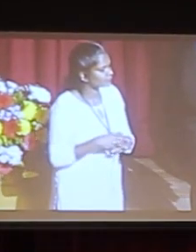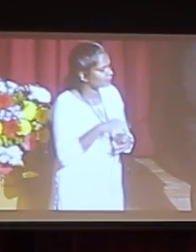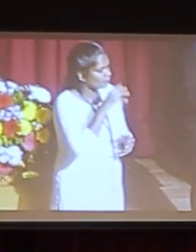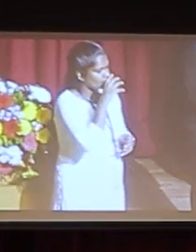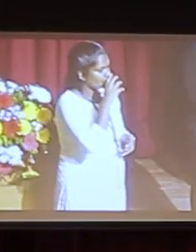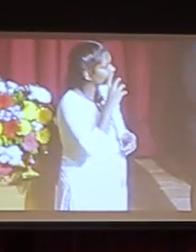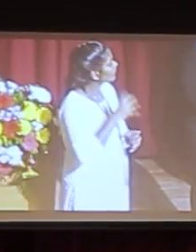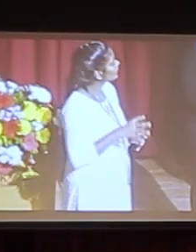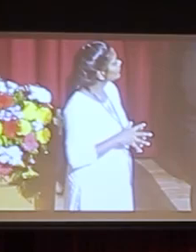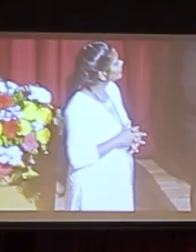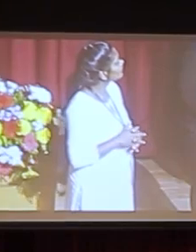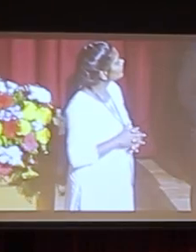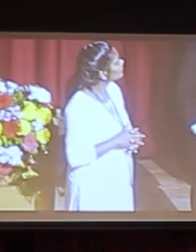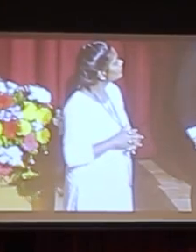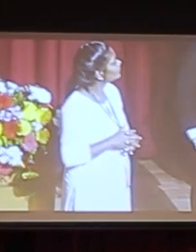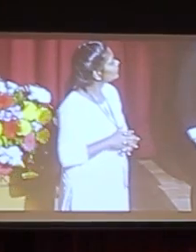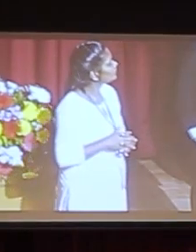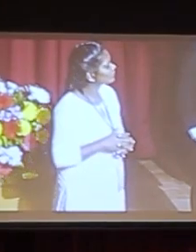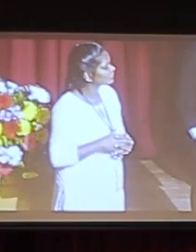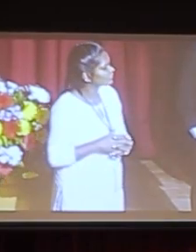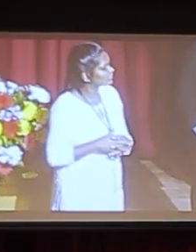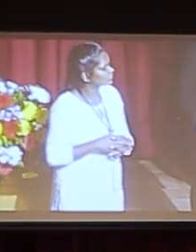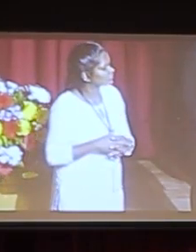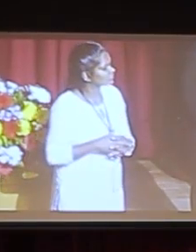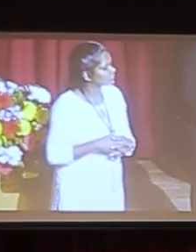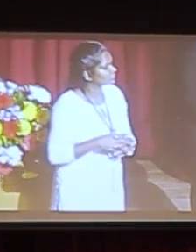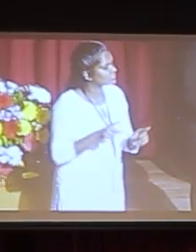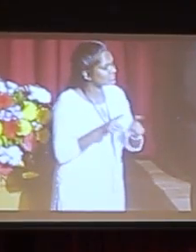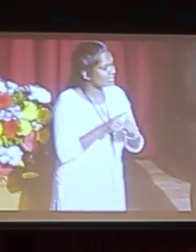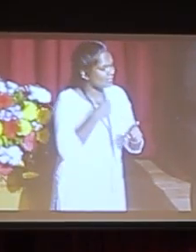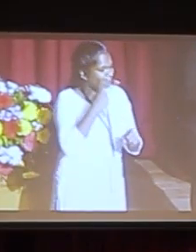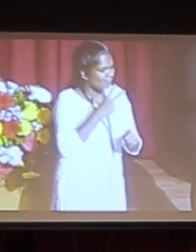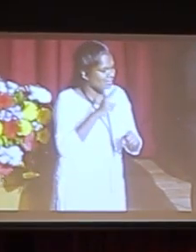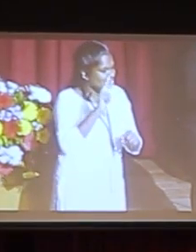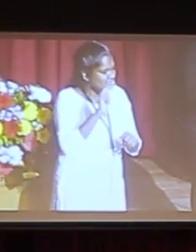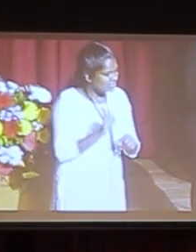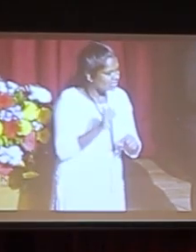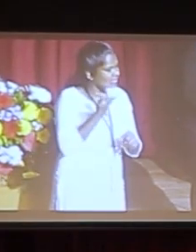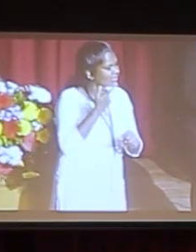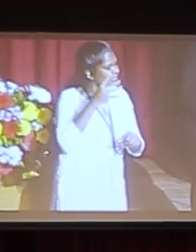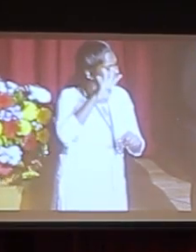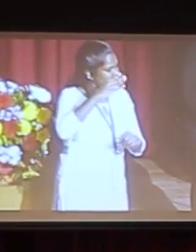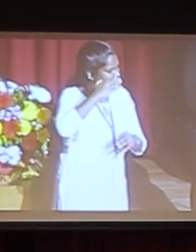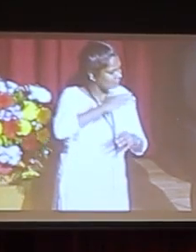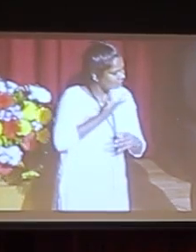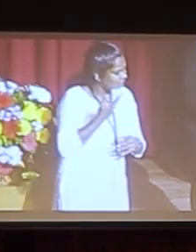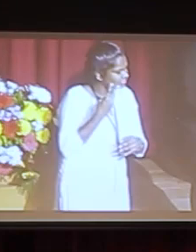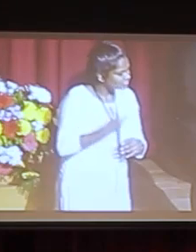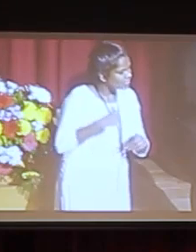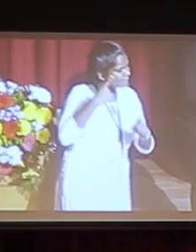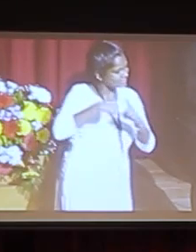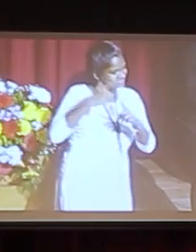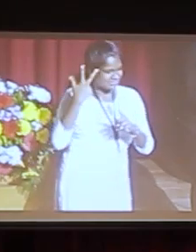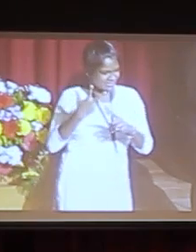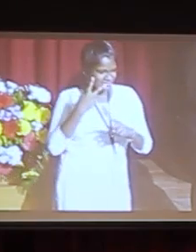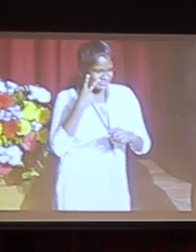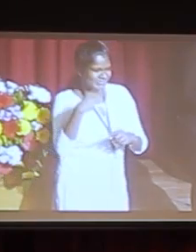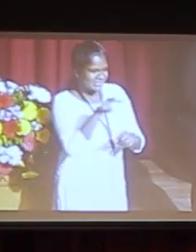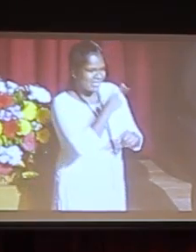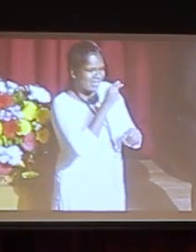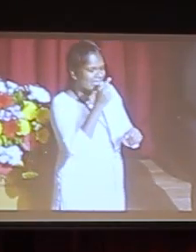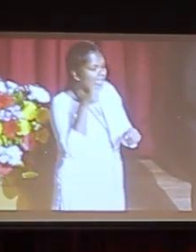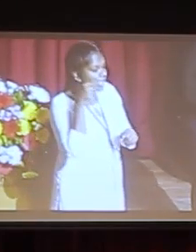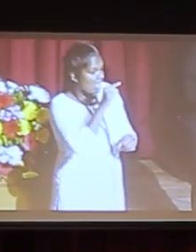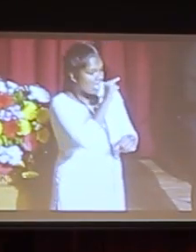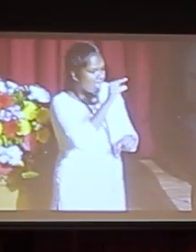plus 4/5 m plus 8. M square plus 4/5 m plus 8. The student might